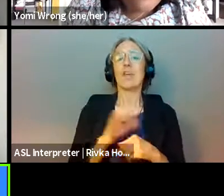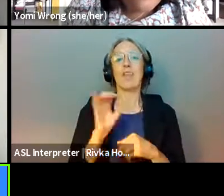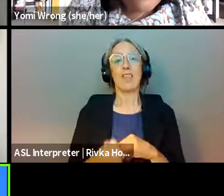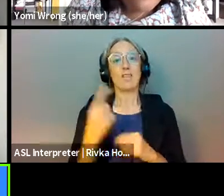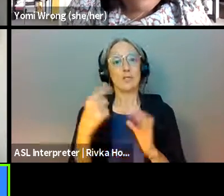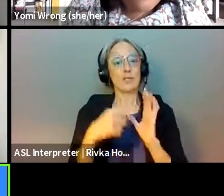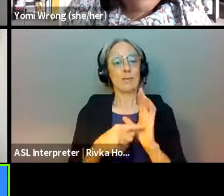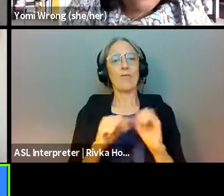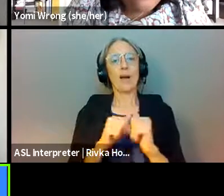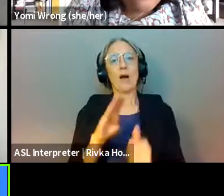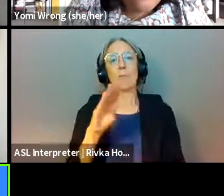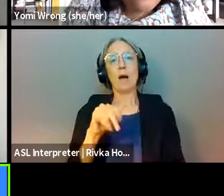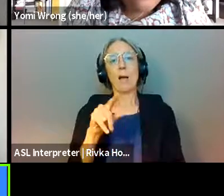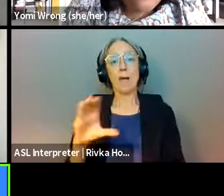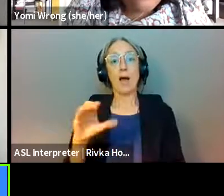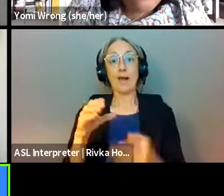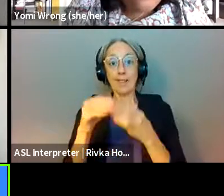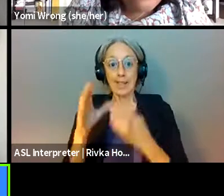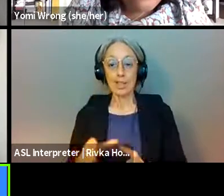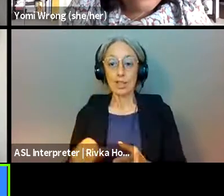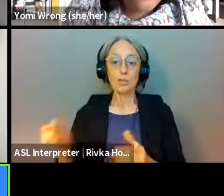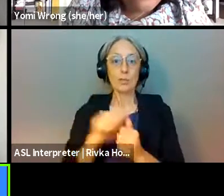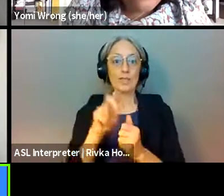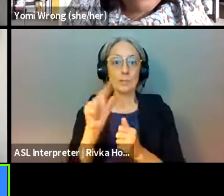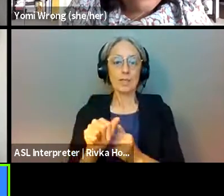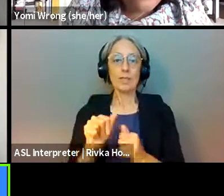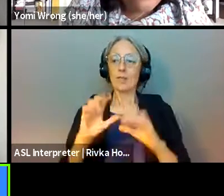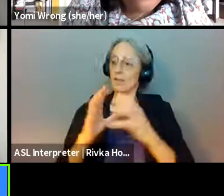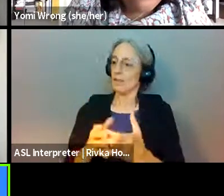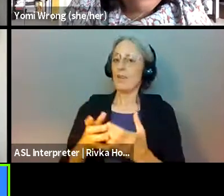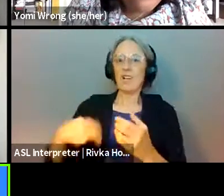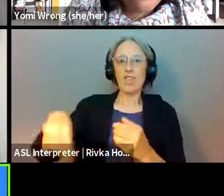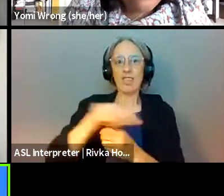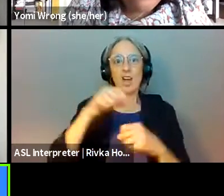leaders with disabilities are constantly fighting for the changes that